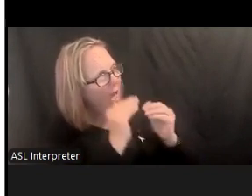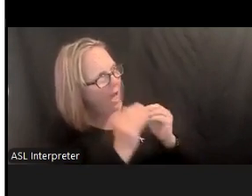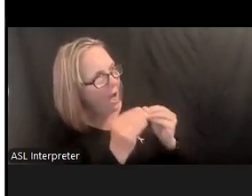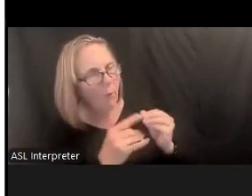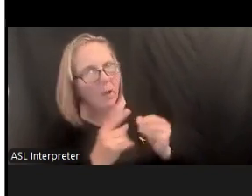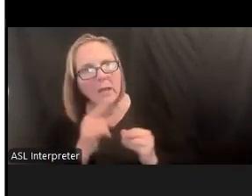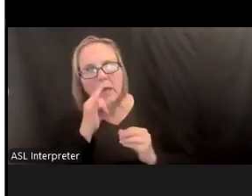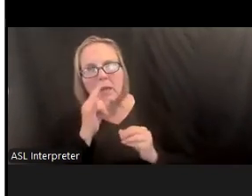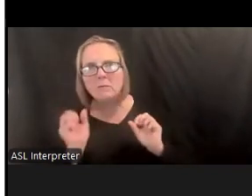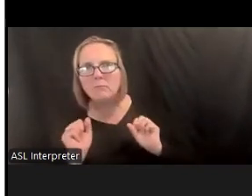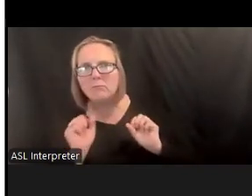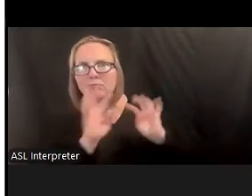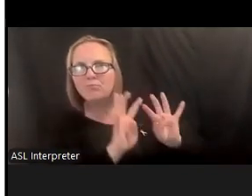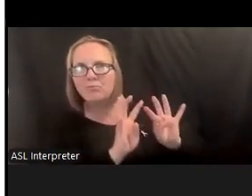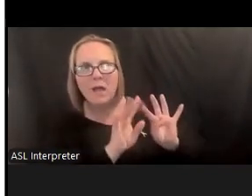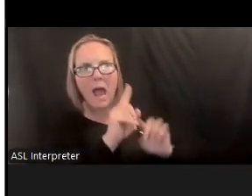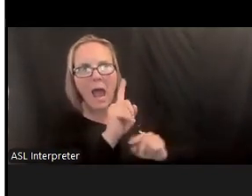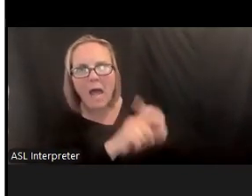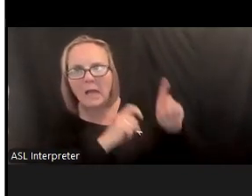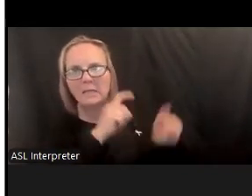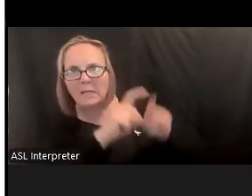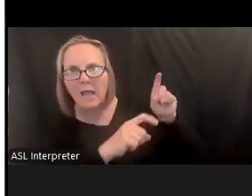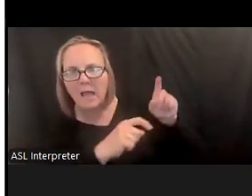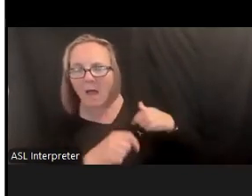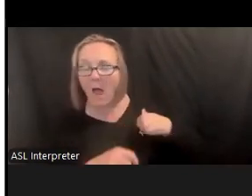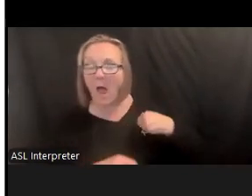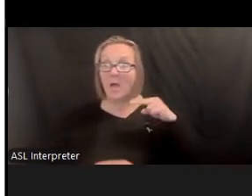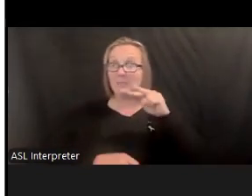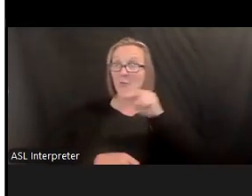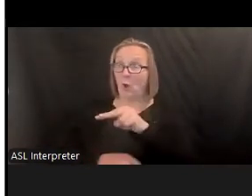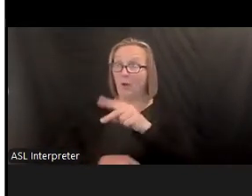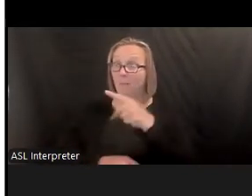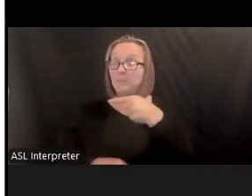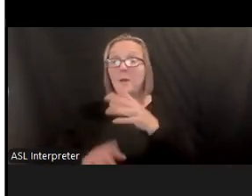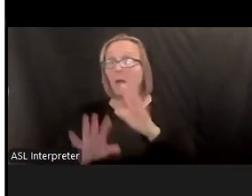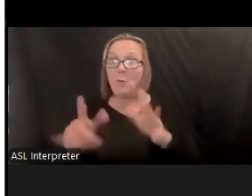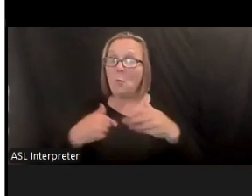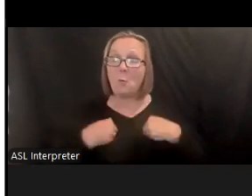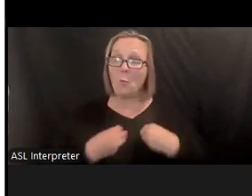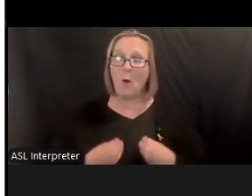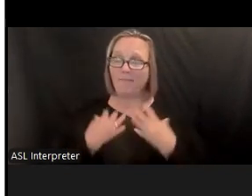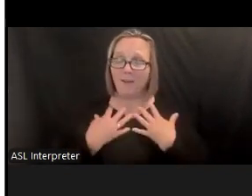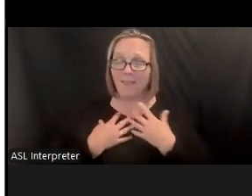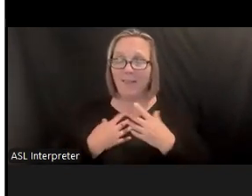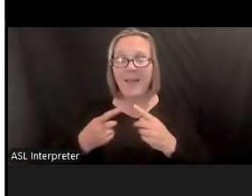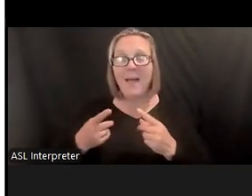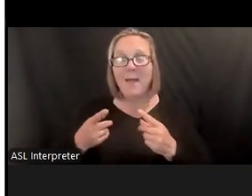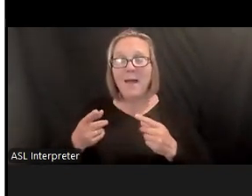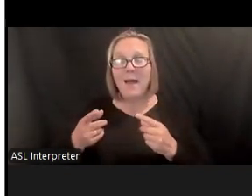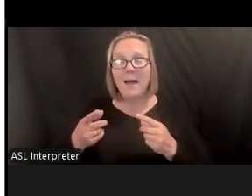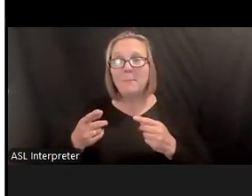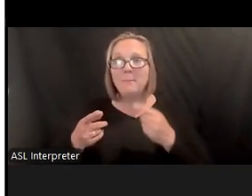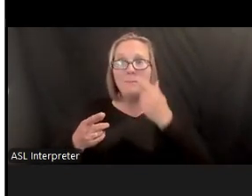And it was one where it was refreshing because they were, like having